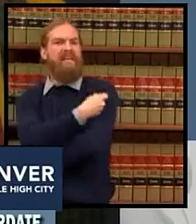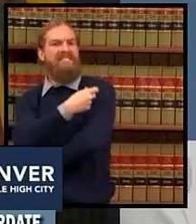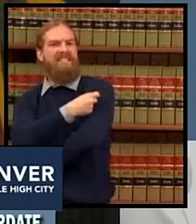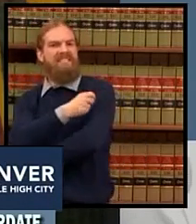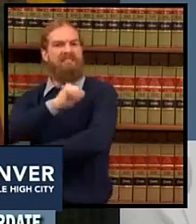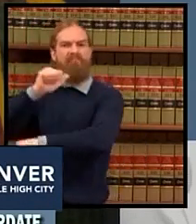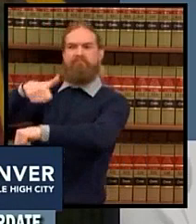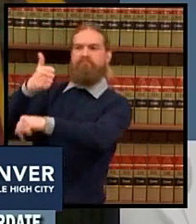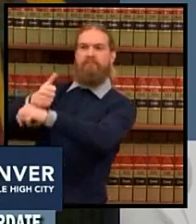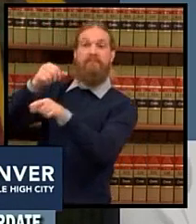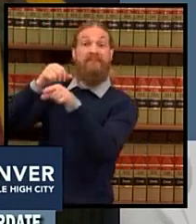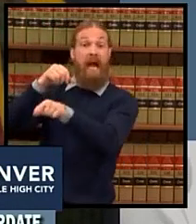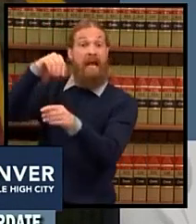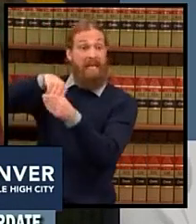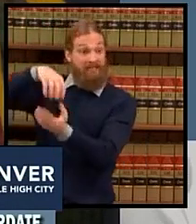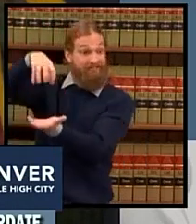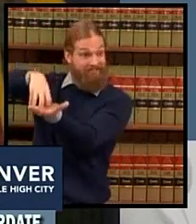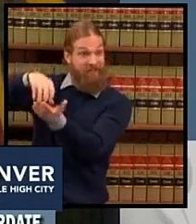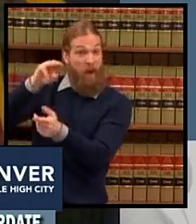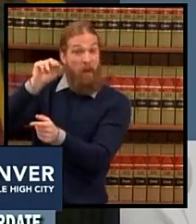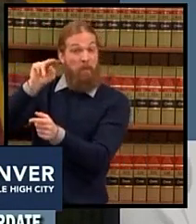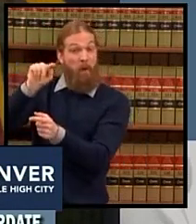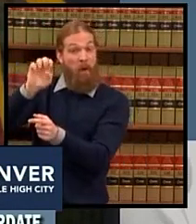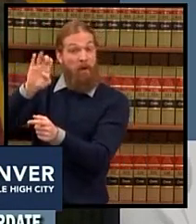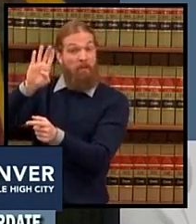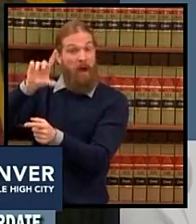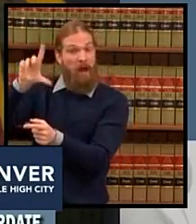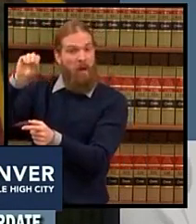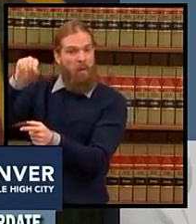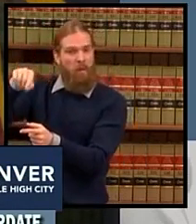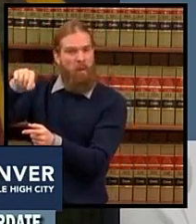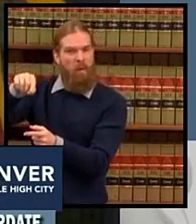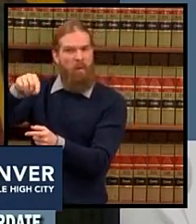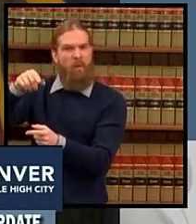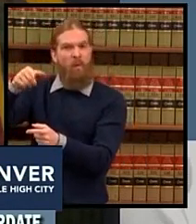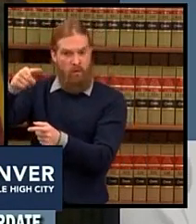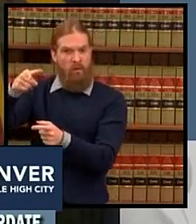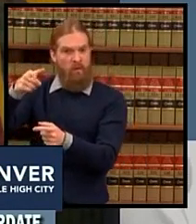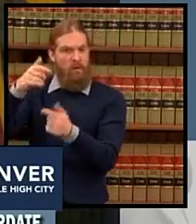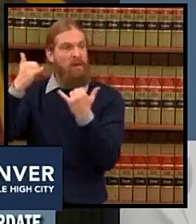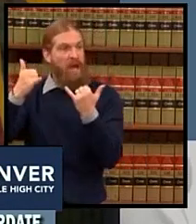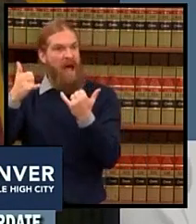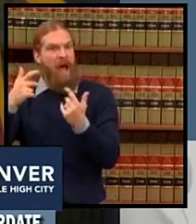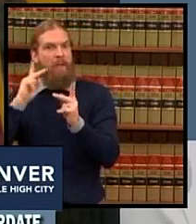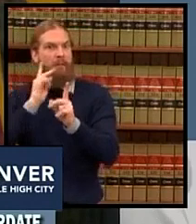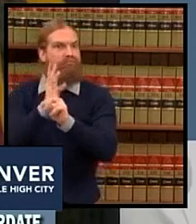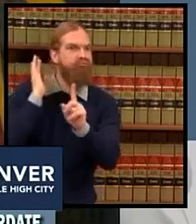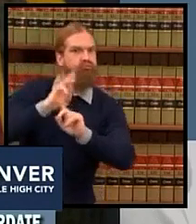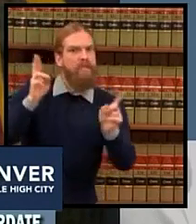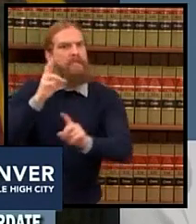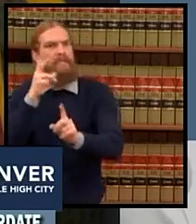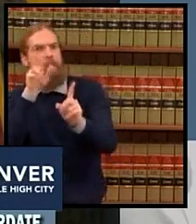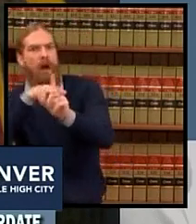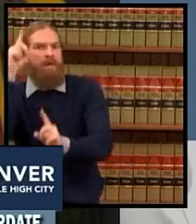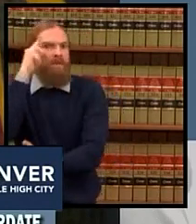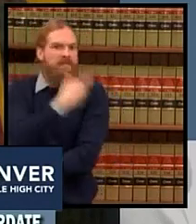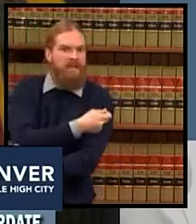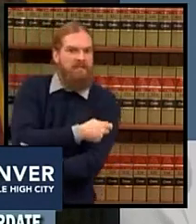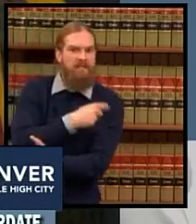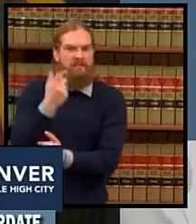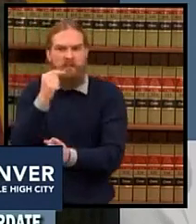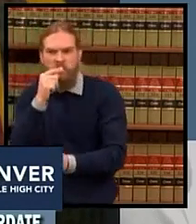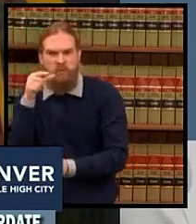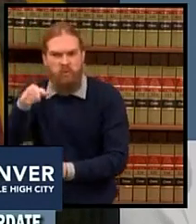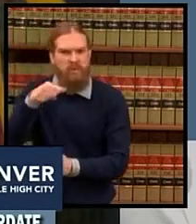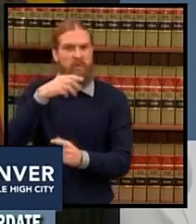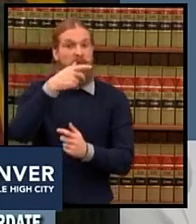able to sign up? Who's eligible to get vaccination? And is this a similar situation where the city's working with Denver Health to provide